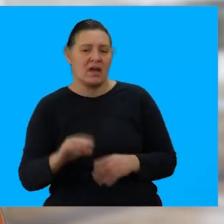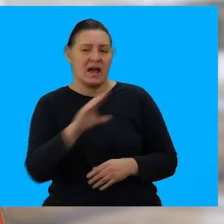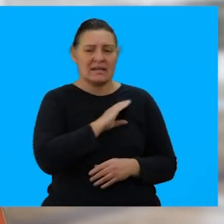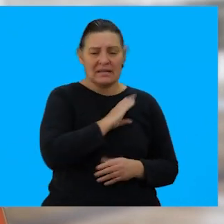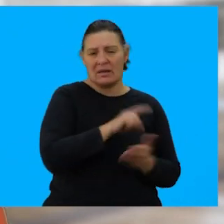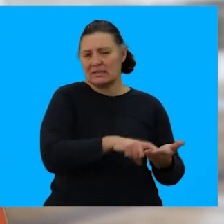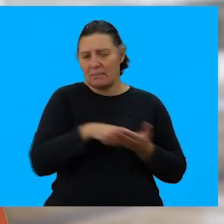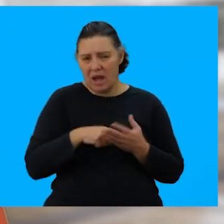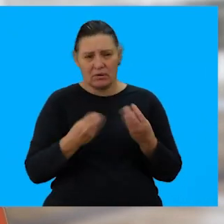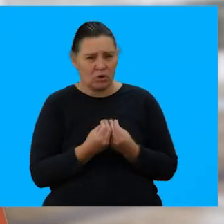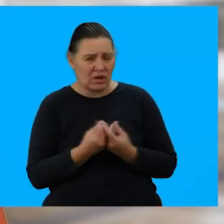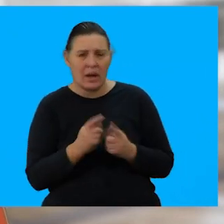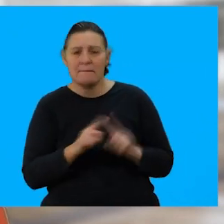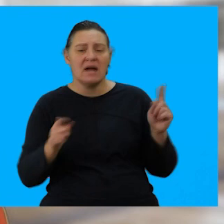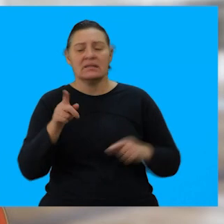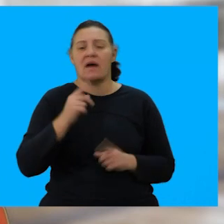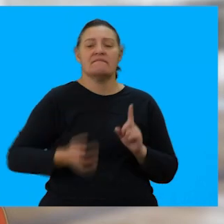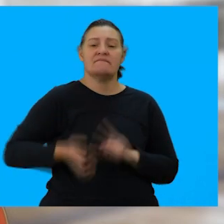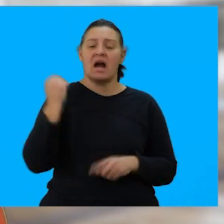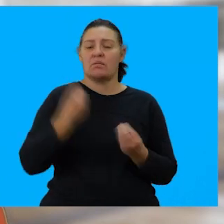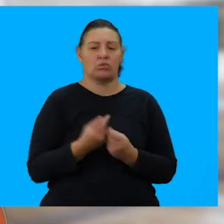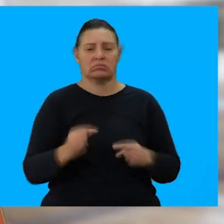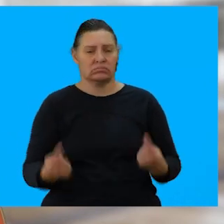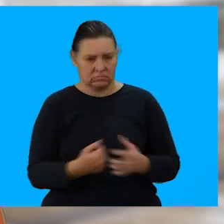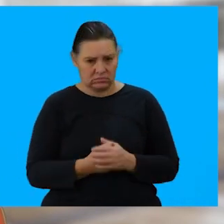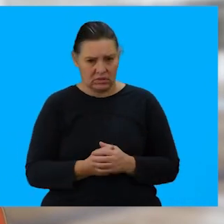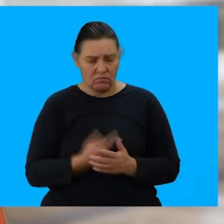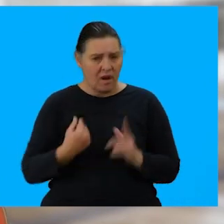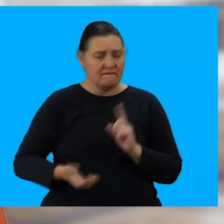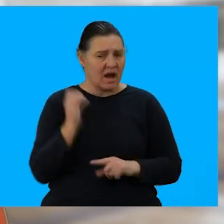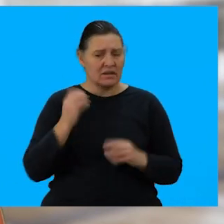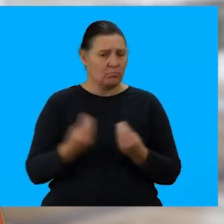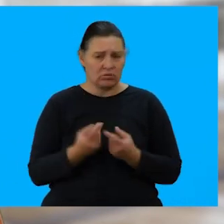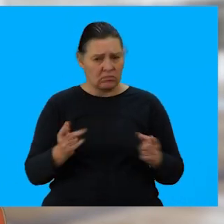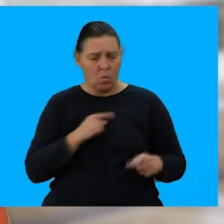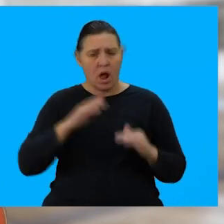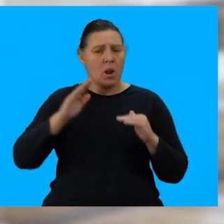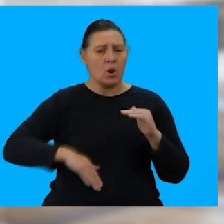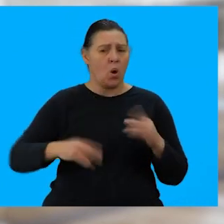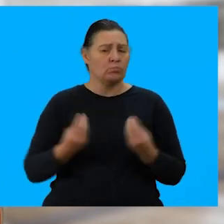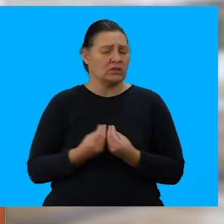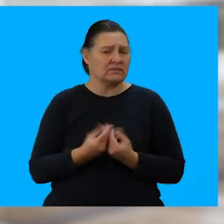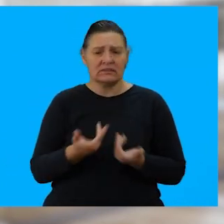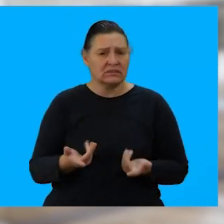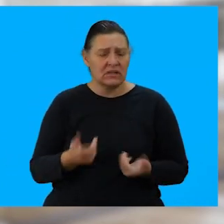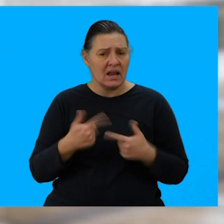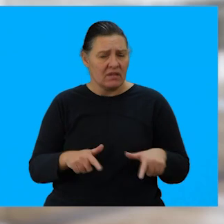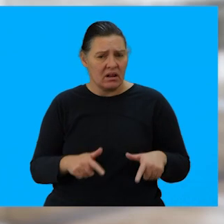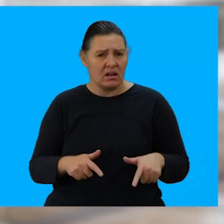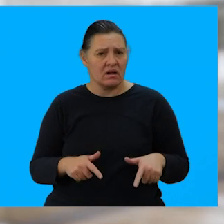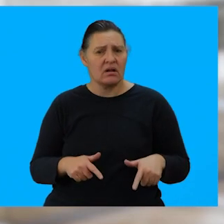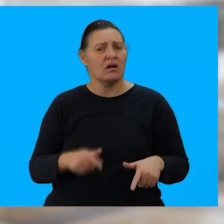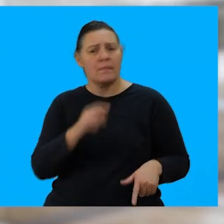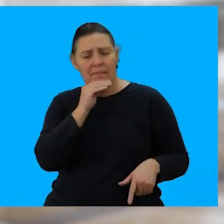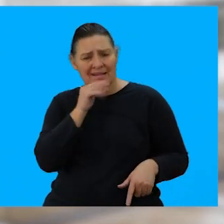productivity and customers are demanding the product and yet they cannot find the product. Because if they cannot find the product due to low productivity levels